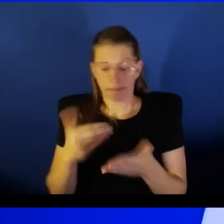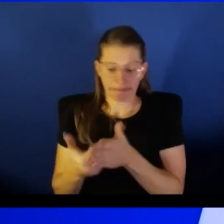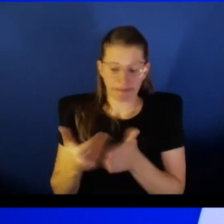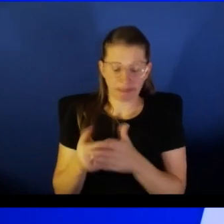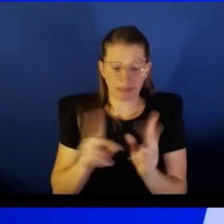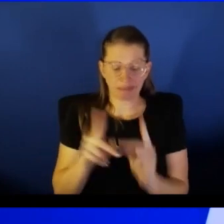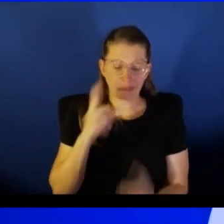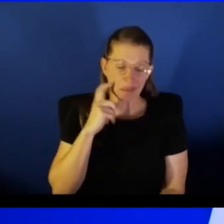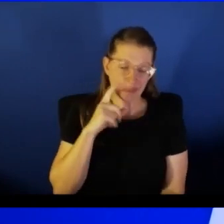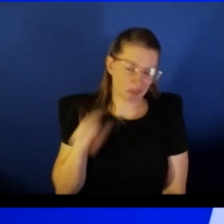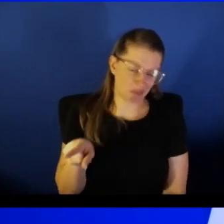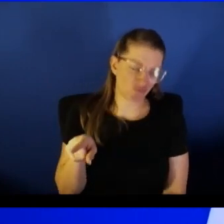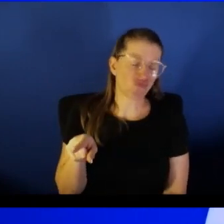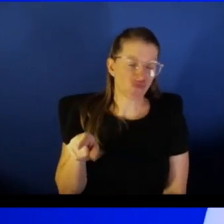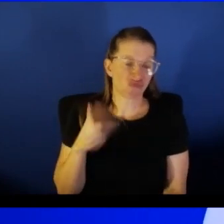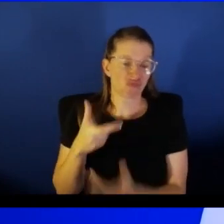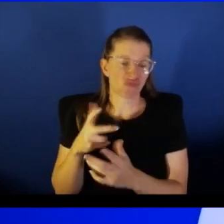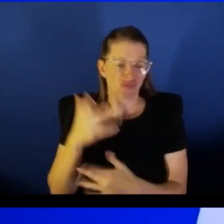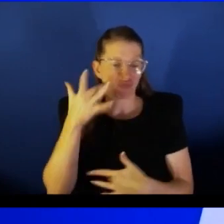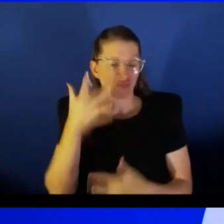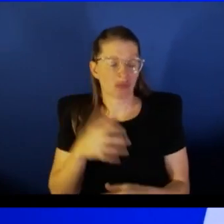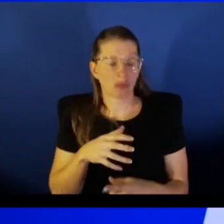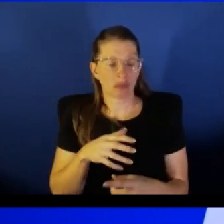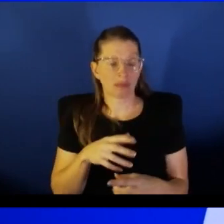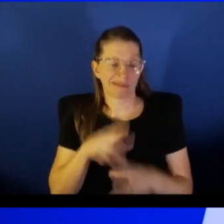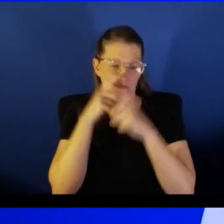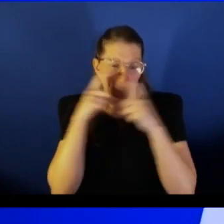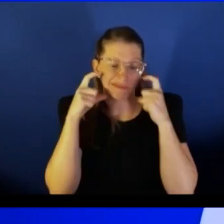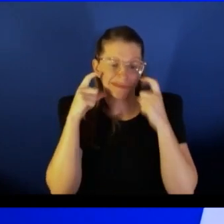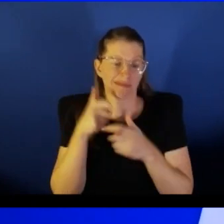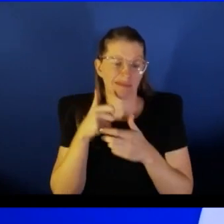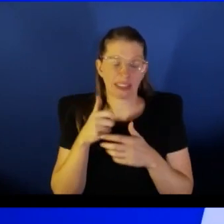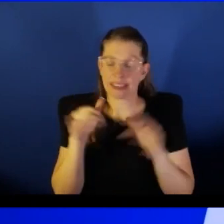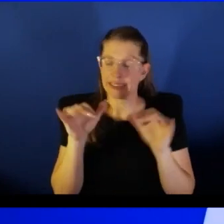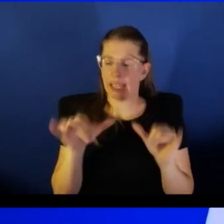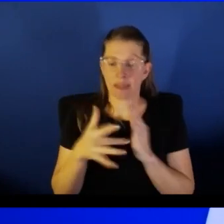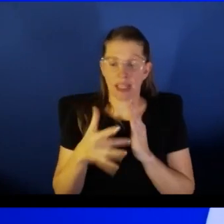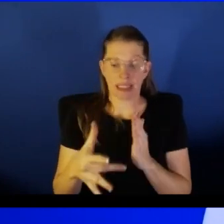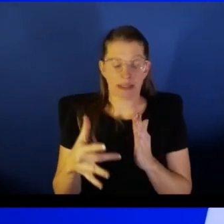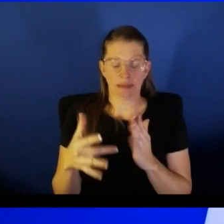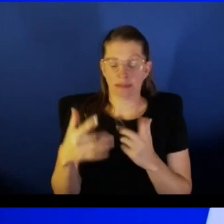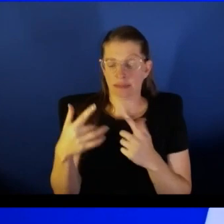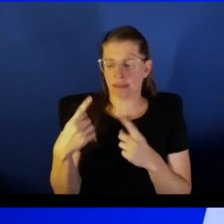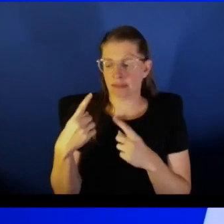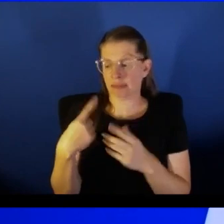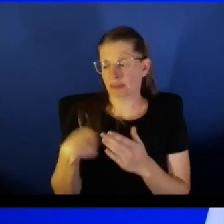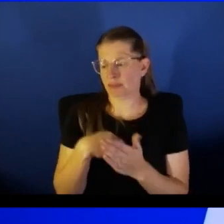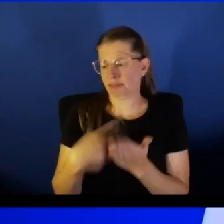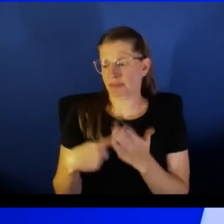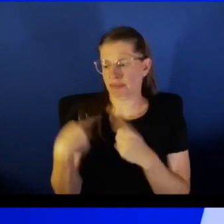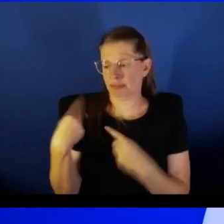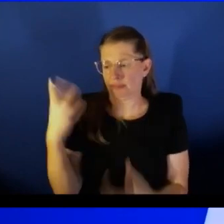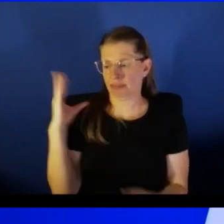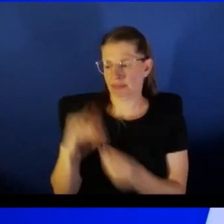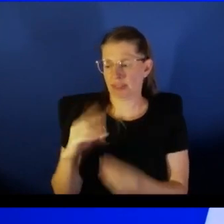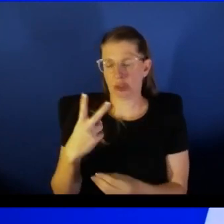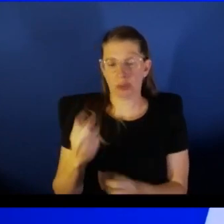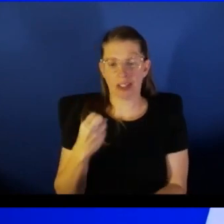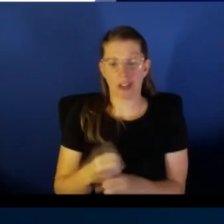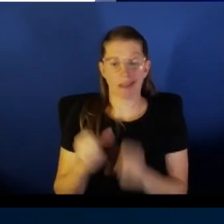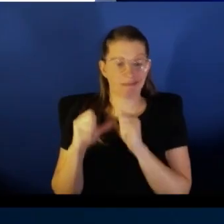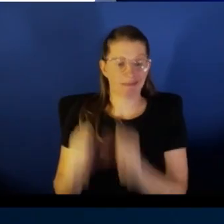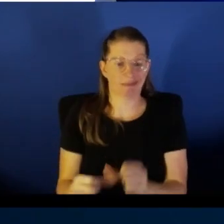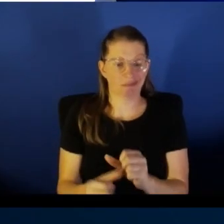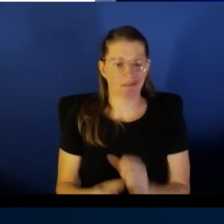of. So it's the same techniques that we've been talking about now for 2 years. Yeah. Keep on doing it. All